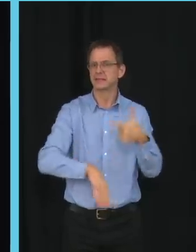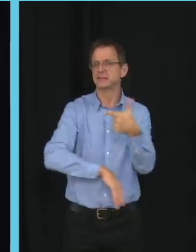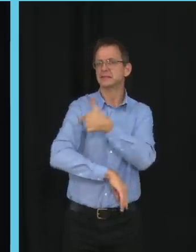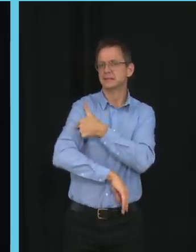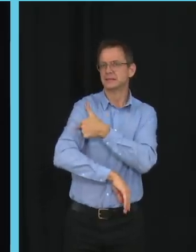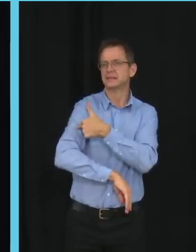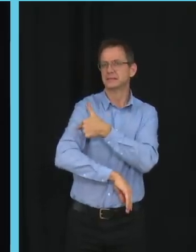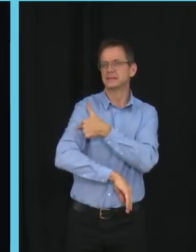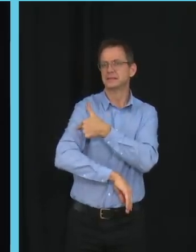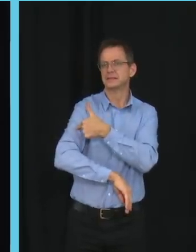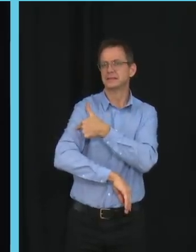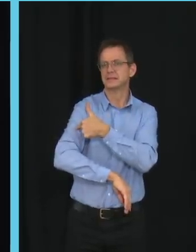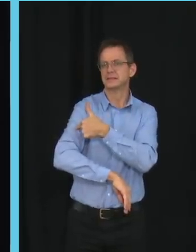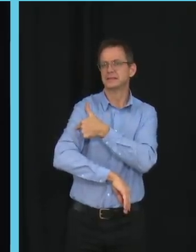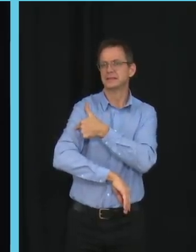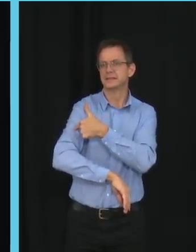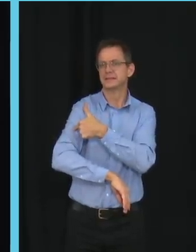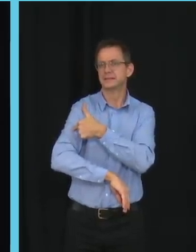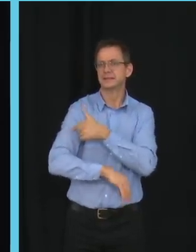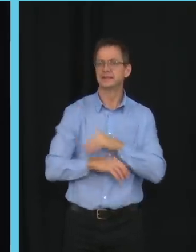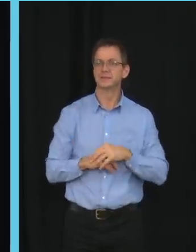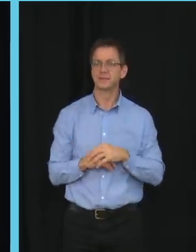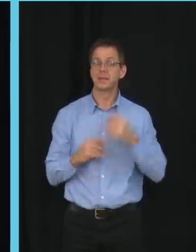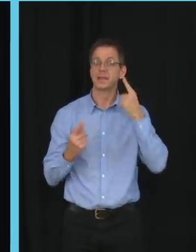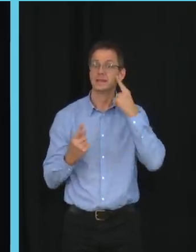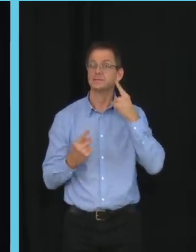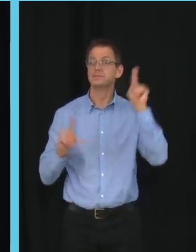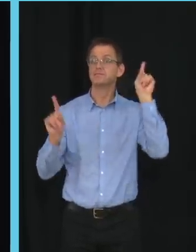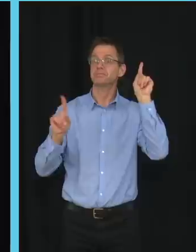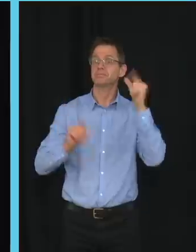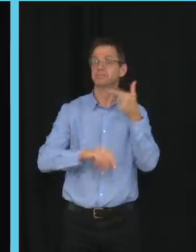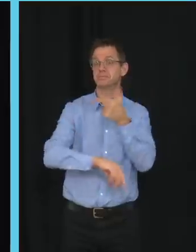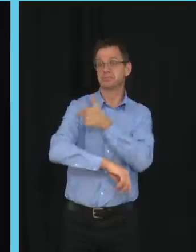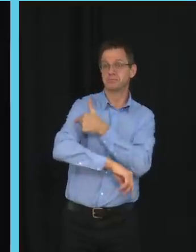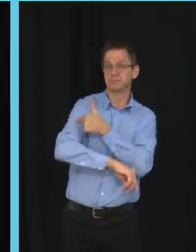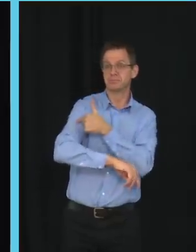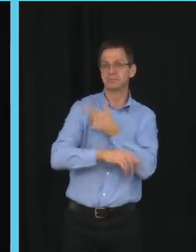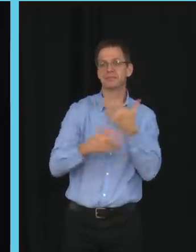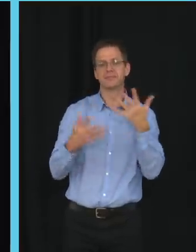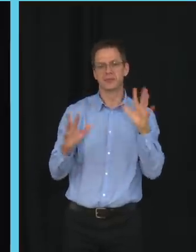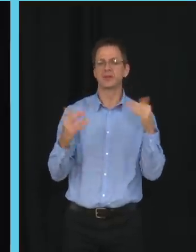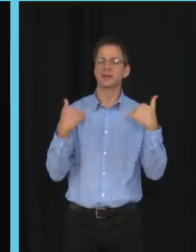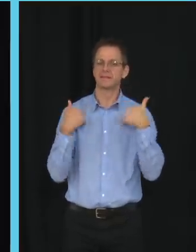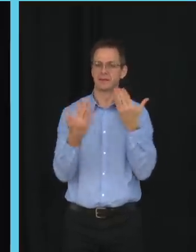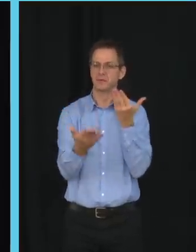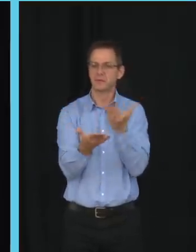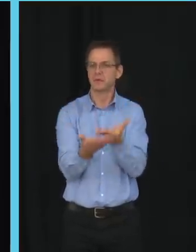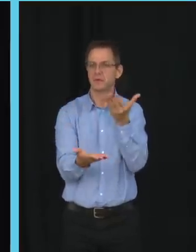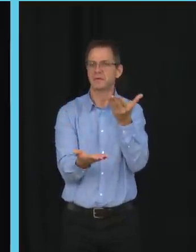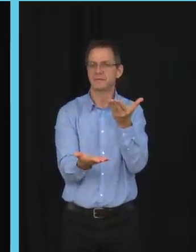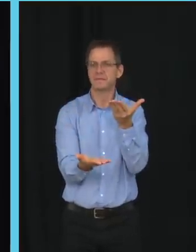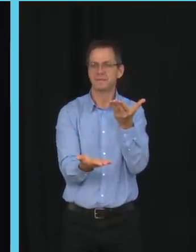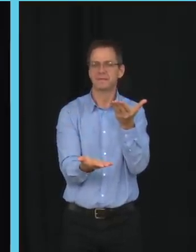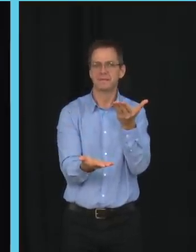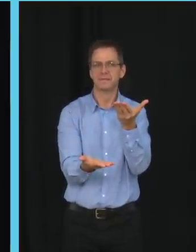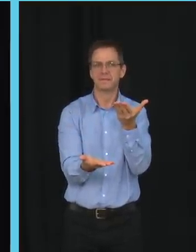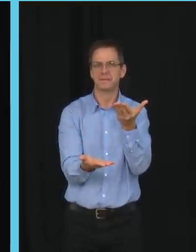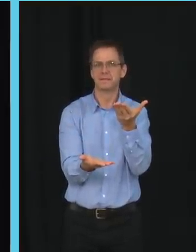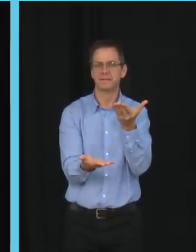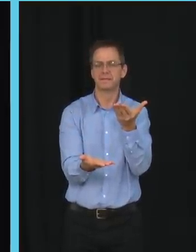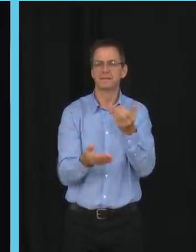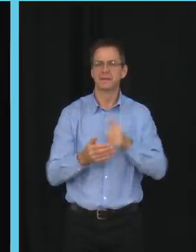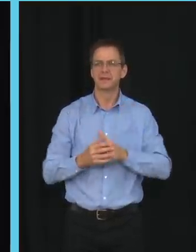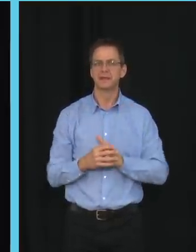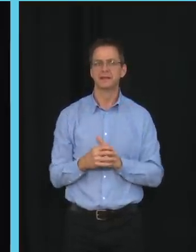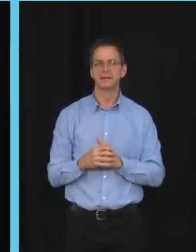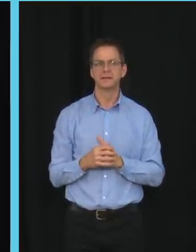Alberta's restrictions exemption program, our proof of vaccination system, is based on this basic and obvious fact. When